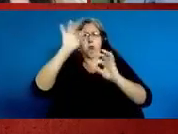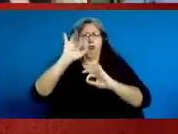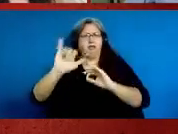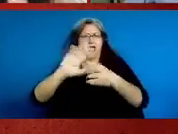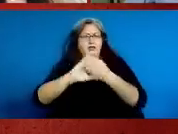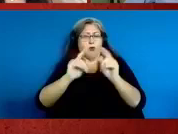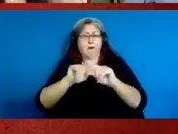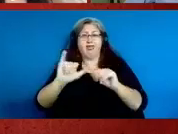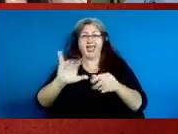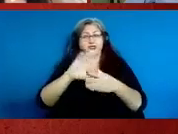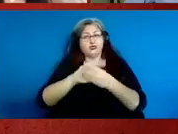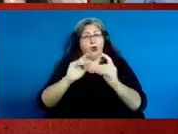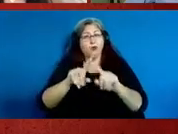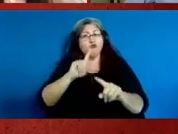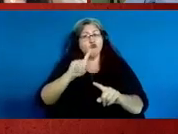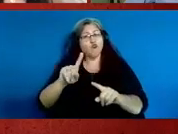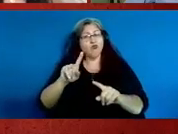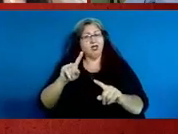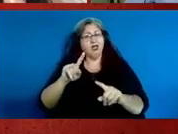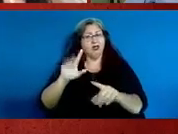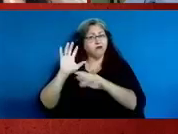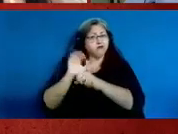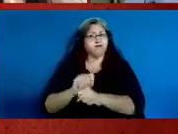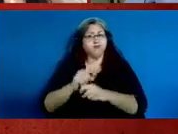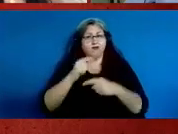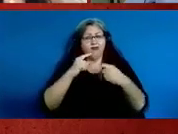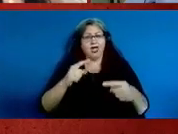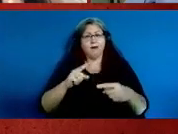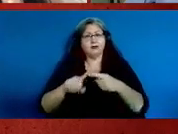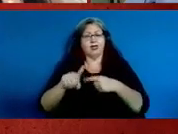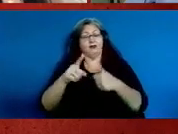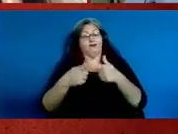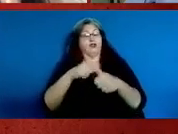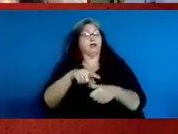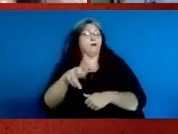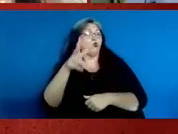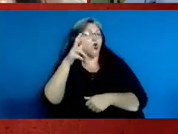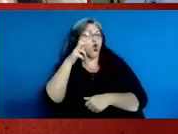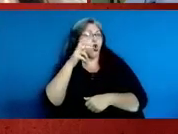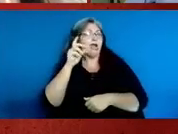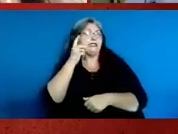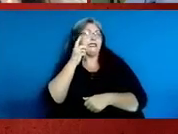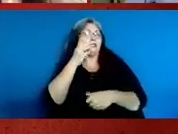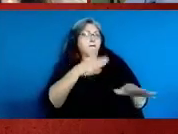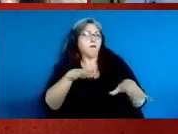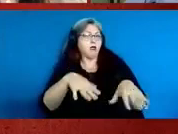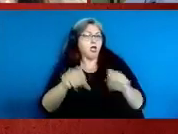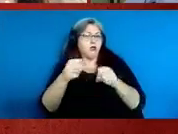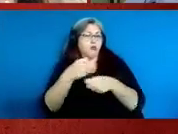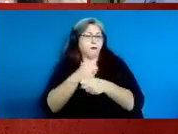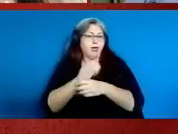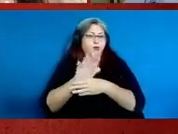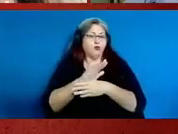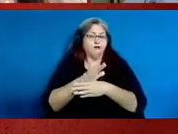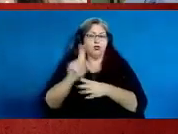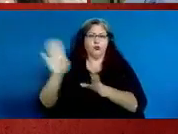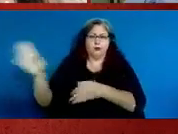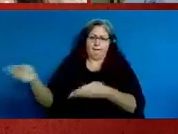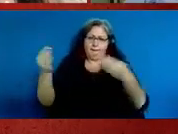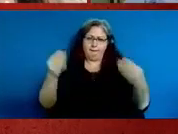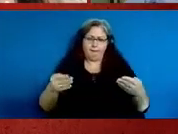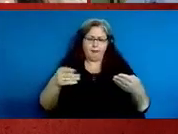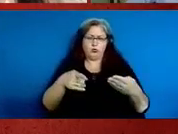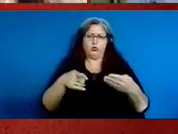story. But when you first heard that, you know, Disney was making this and, you know, it came across your desk and, you know, you got the